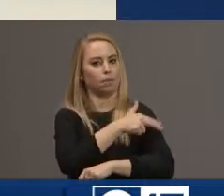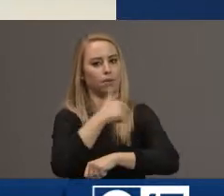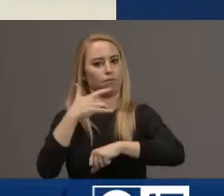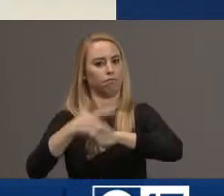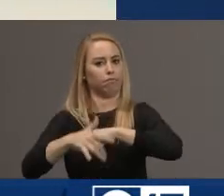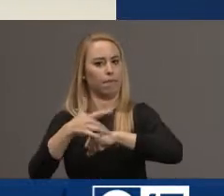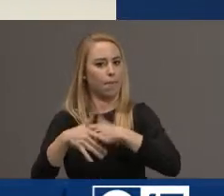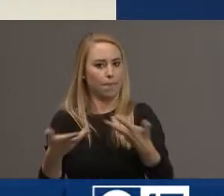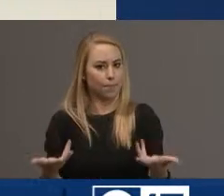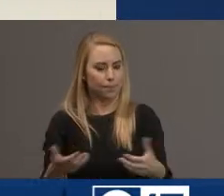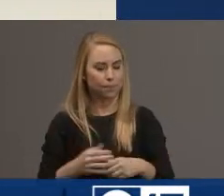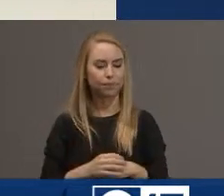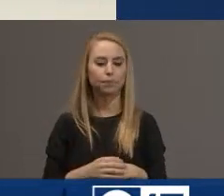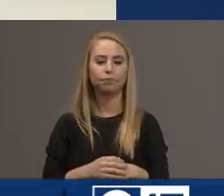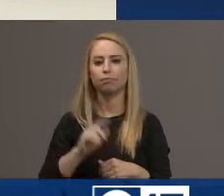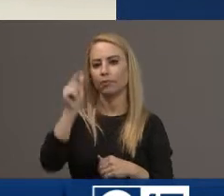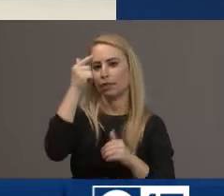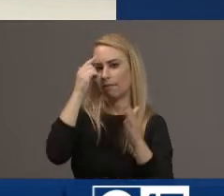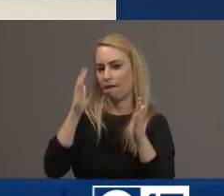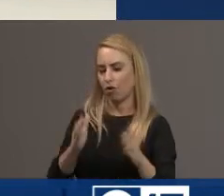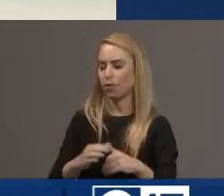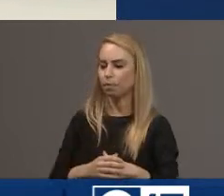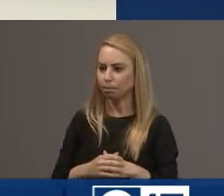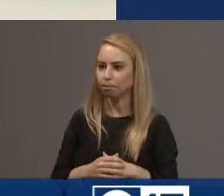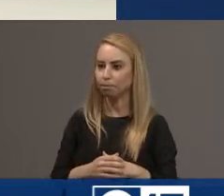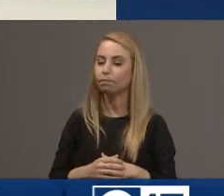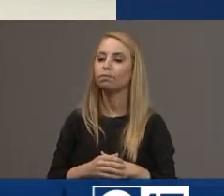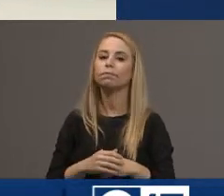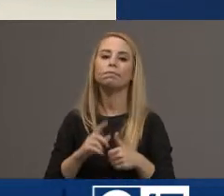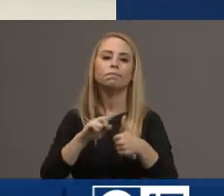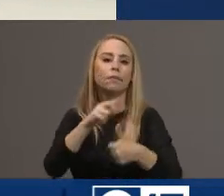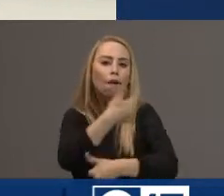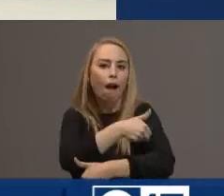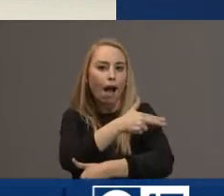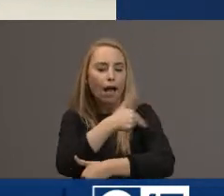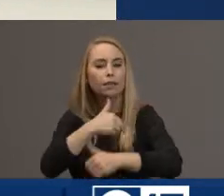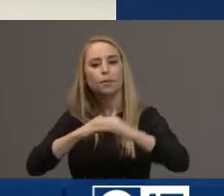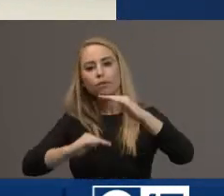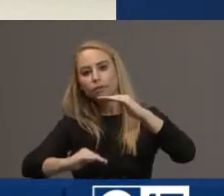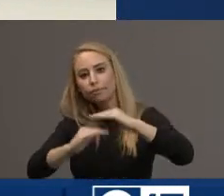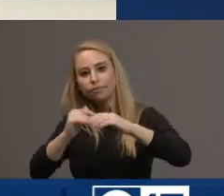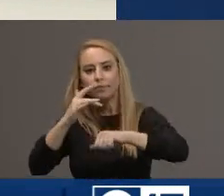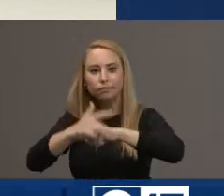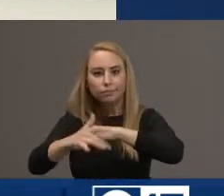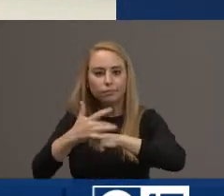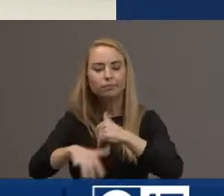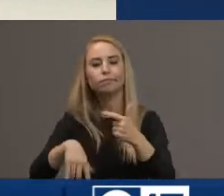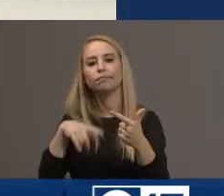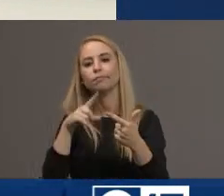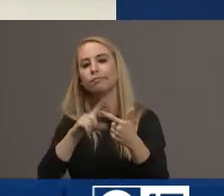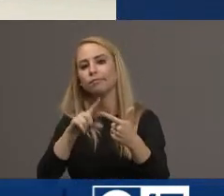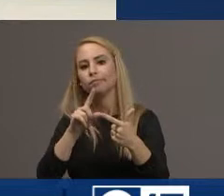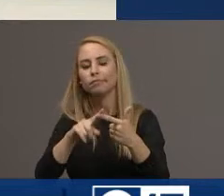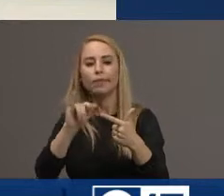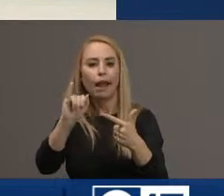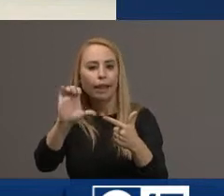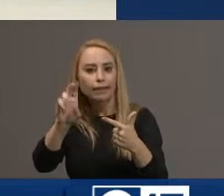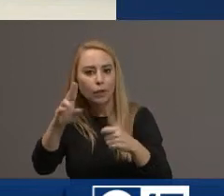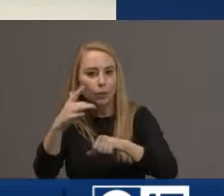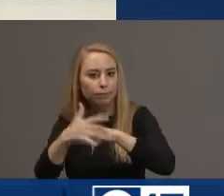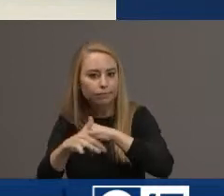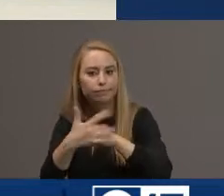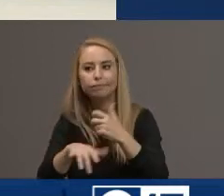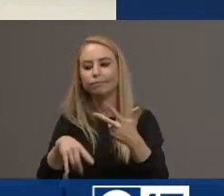hospital capacity, ICU capacity, ventilator capacity, emergency department